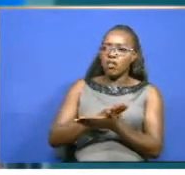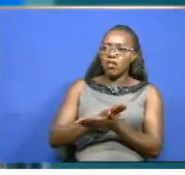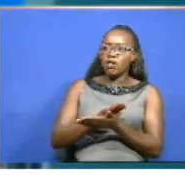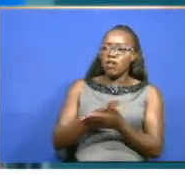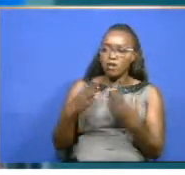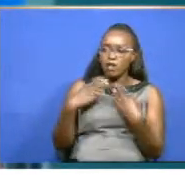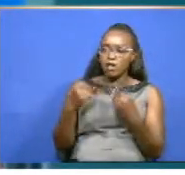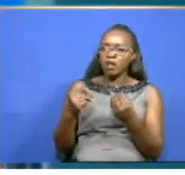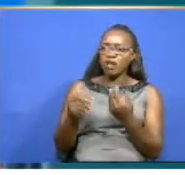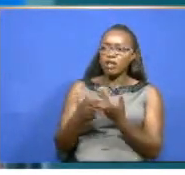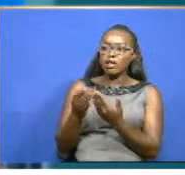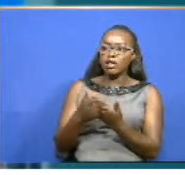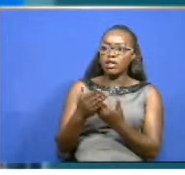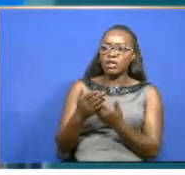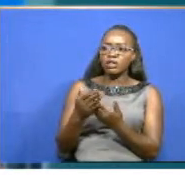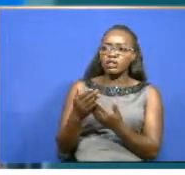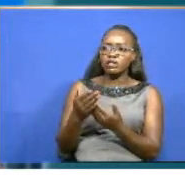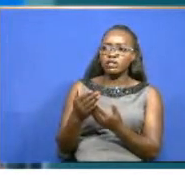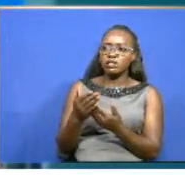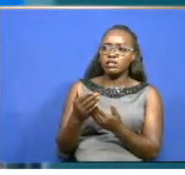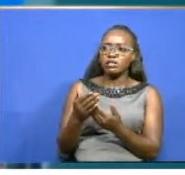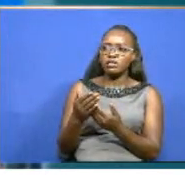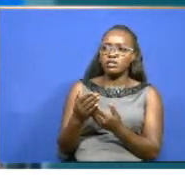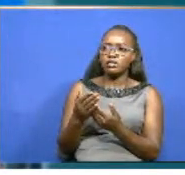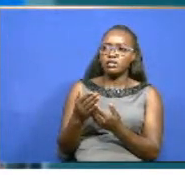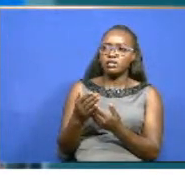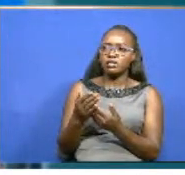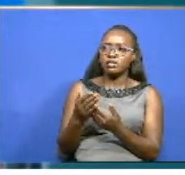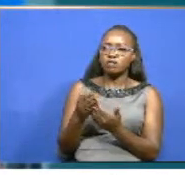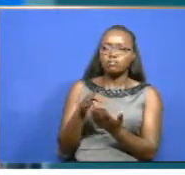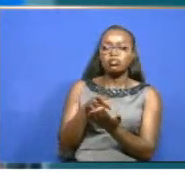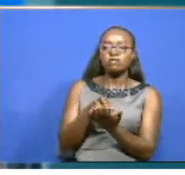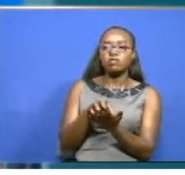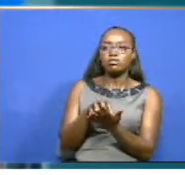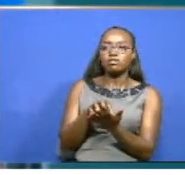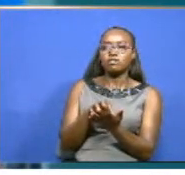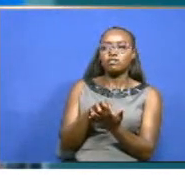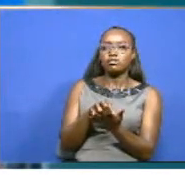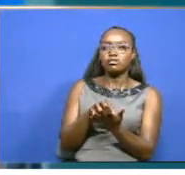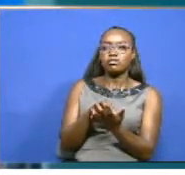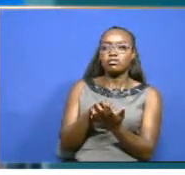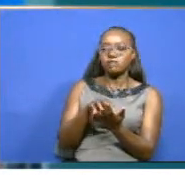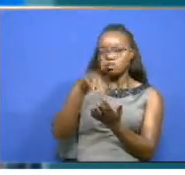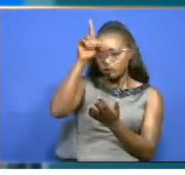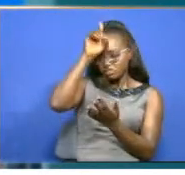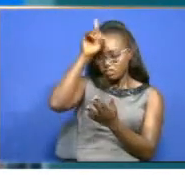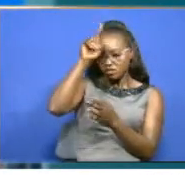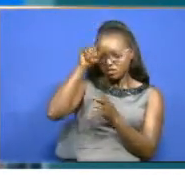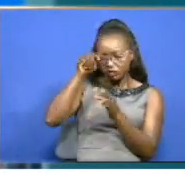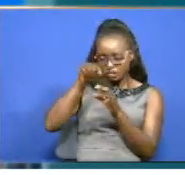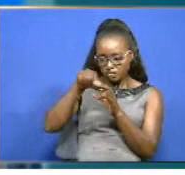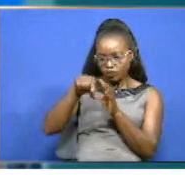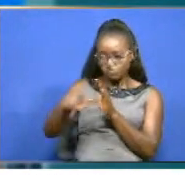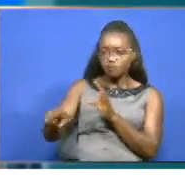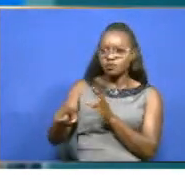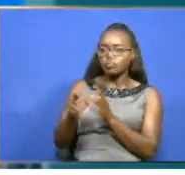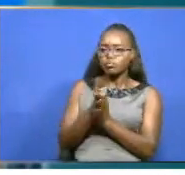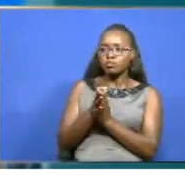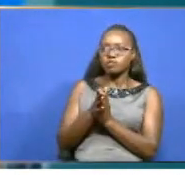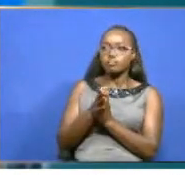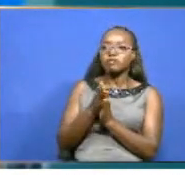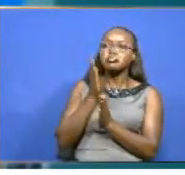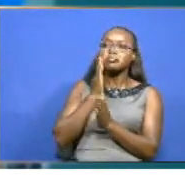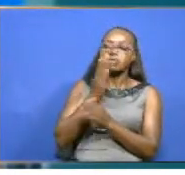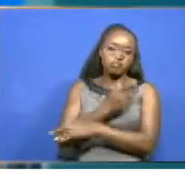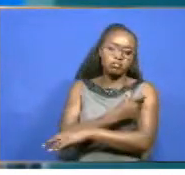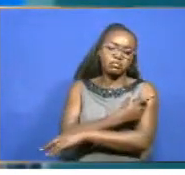health care is, you know, stationed in the far-flung village. And the mother who wants